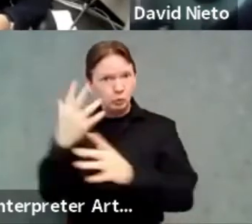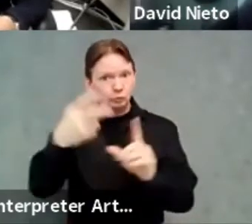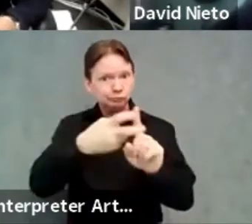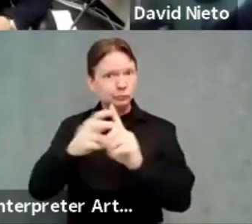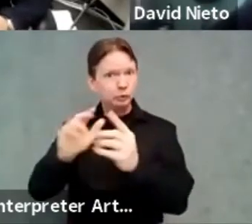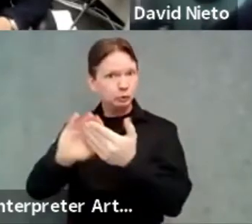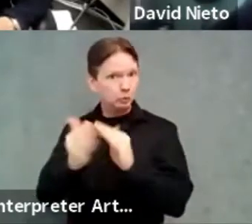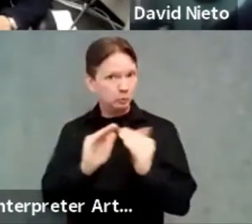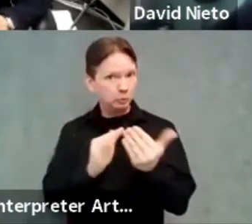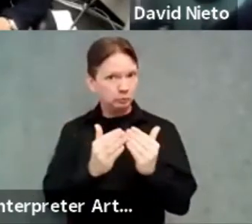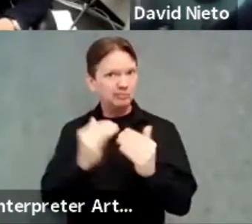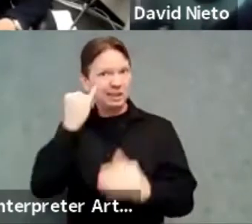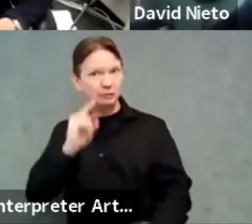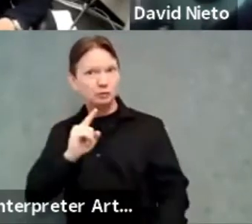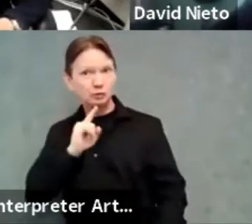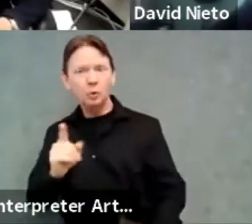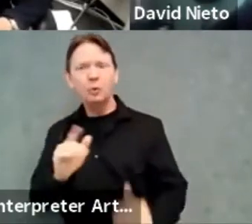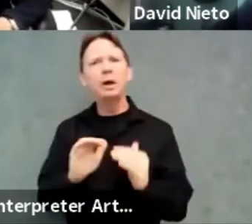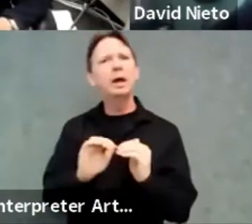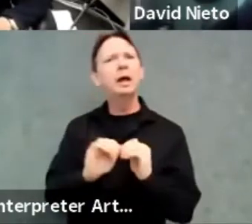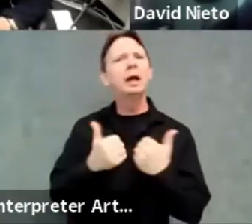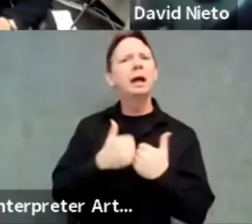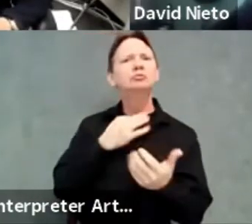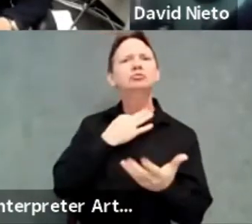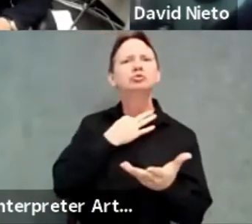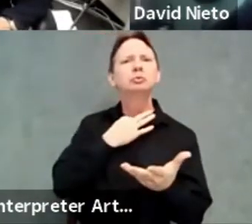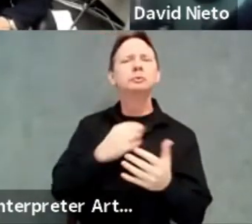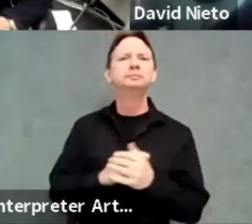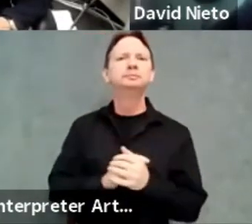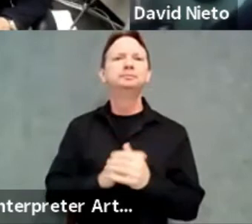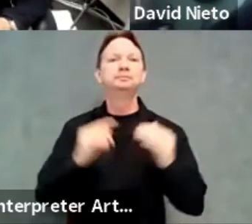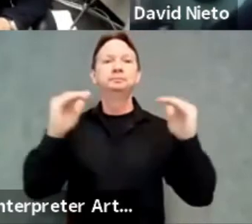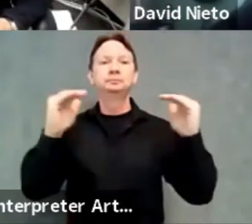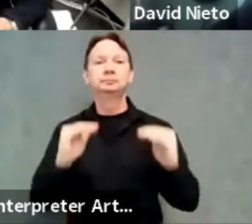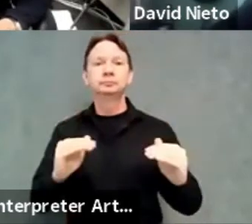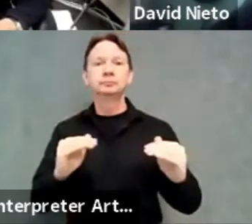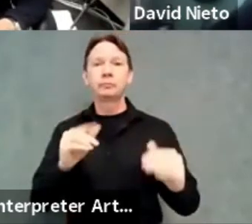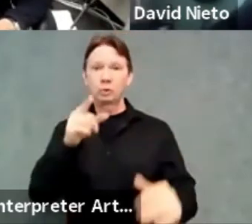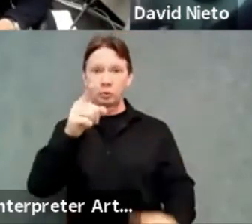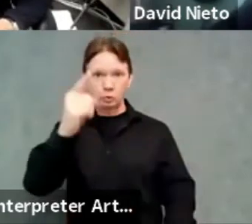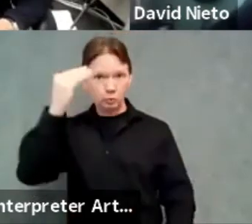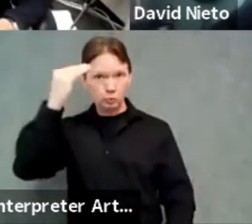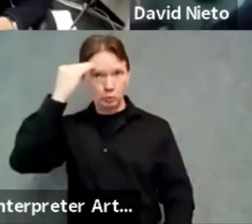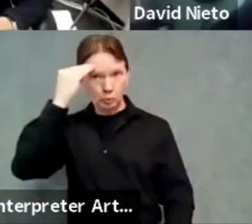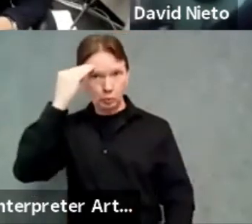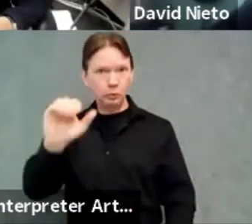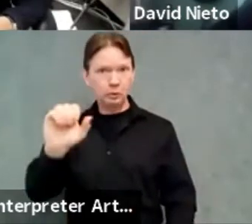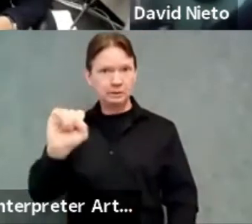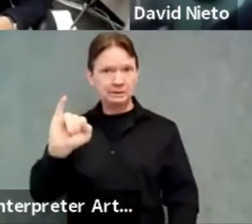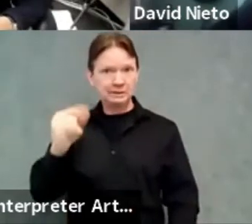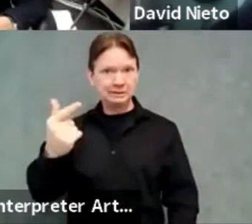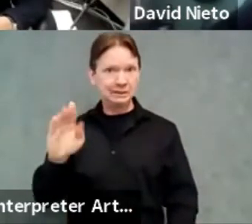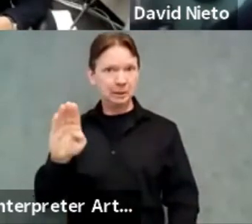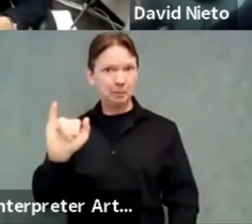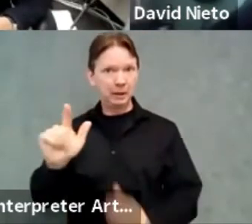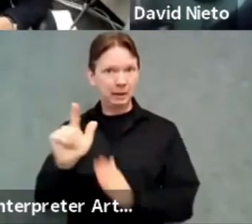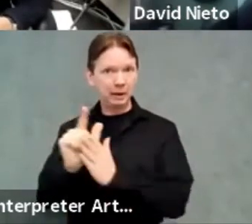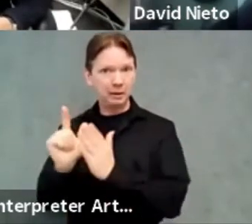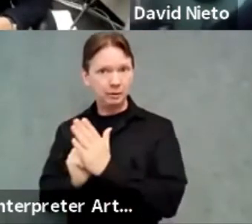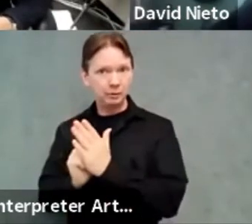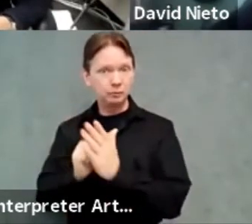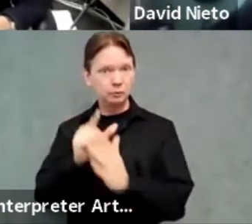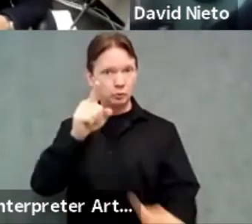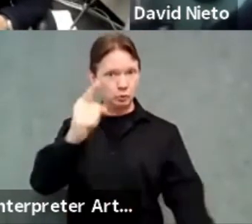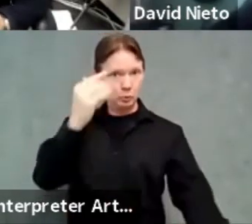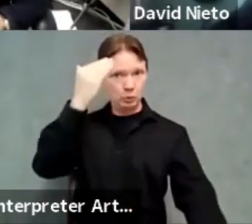you familiar with and attentive to the rules and regulations from SIG bylaws and handbooks?